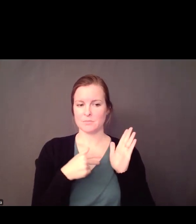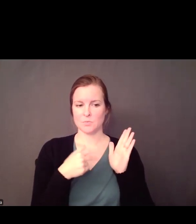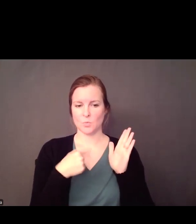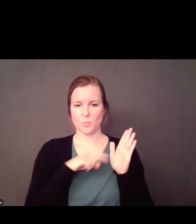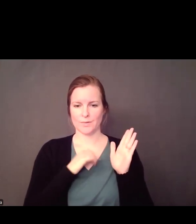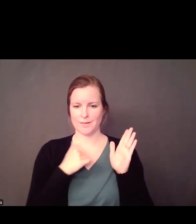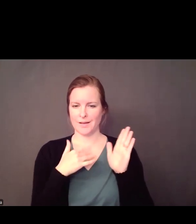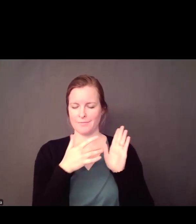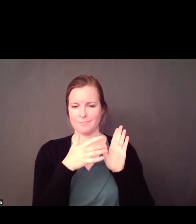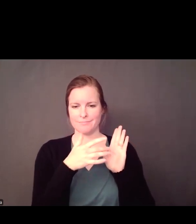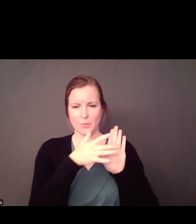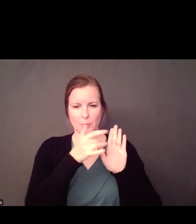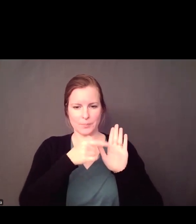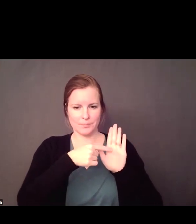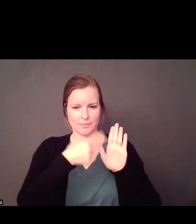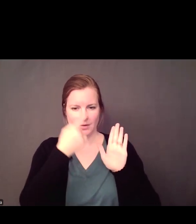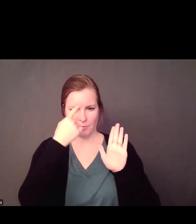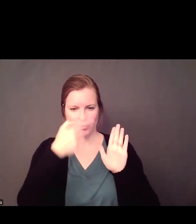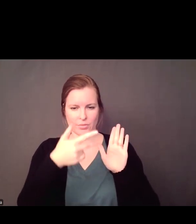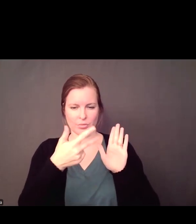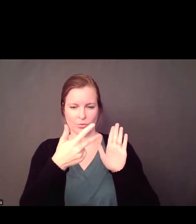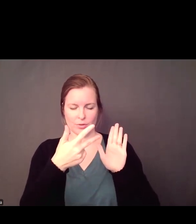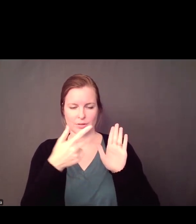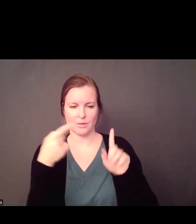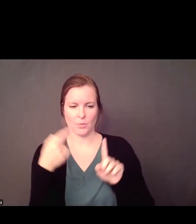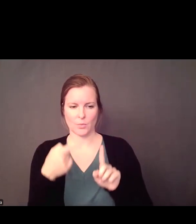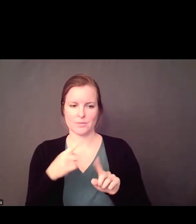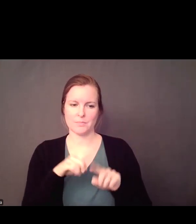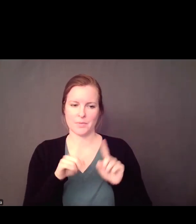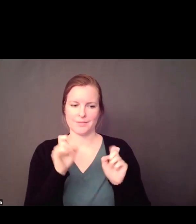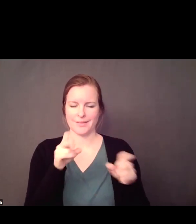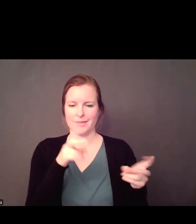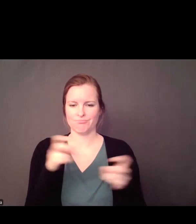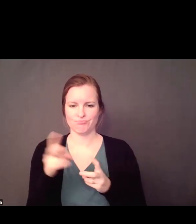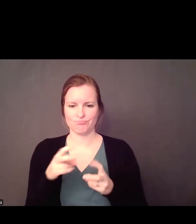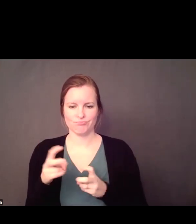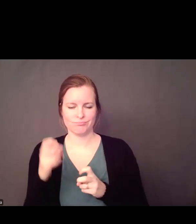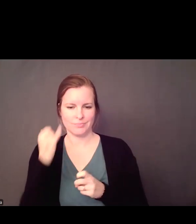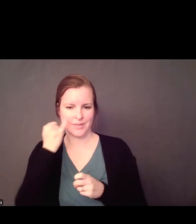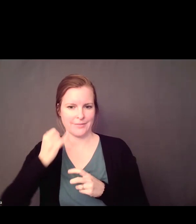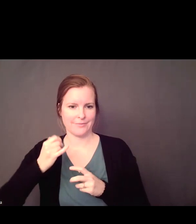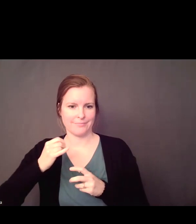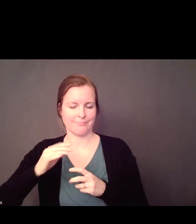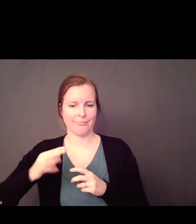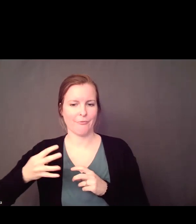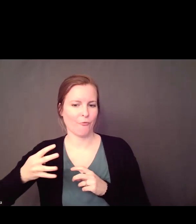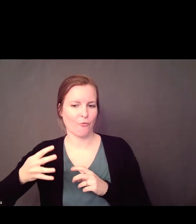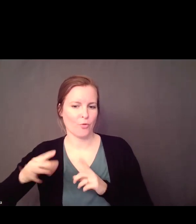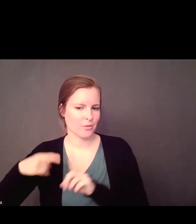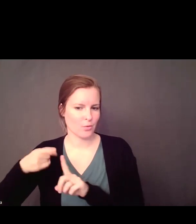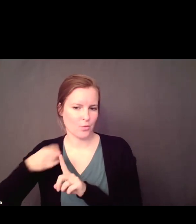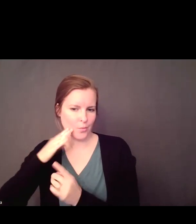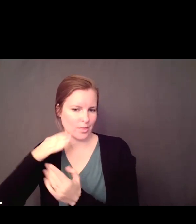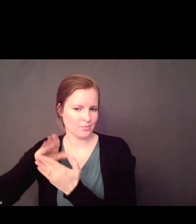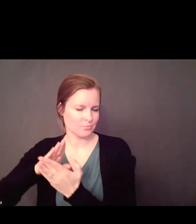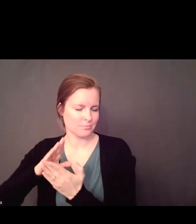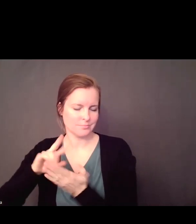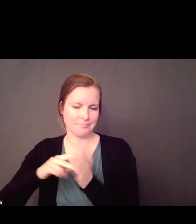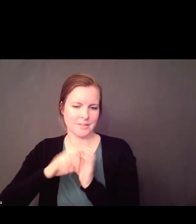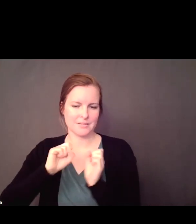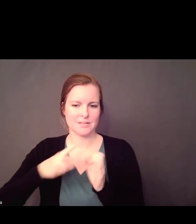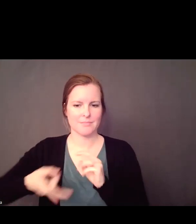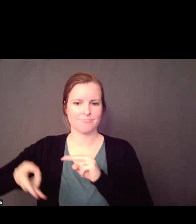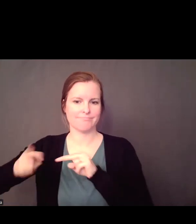but certainly the spaces can be copied and pasted if a 4th goal was being addressed in the same